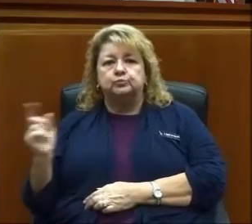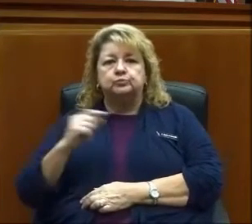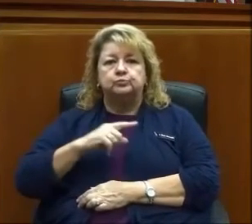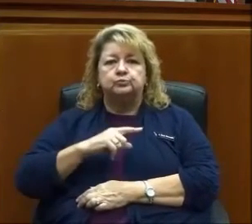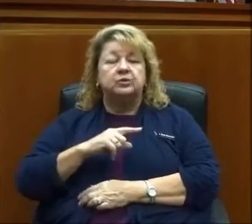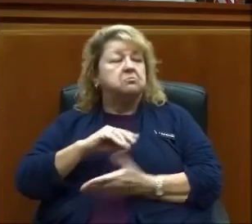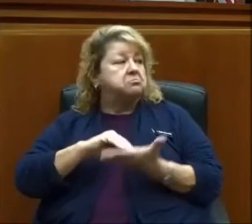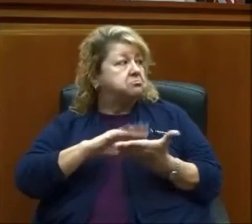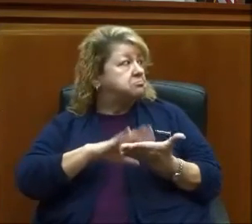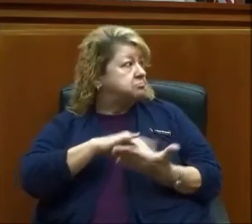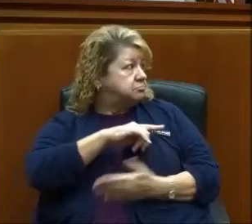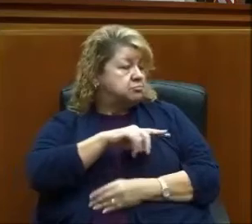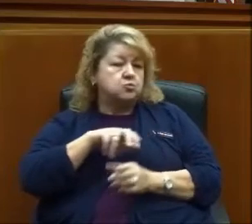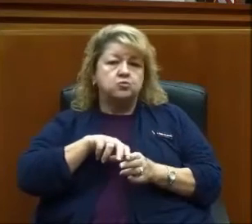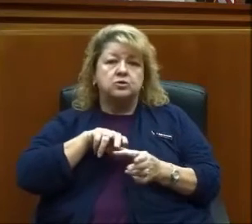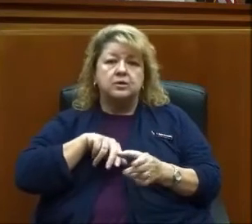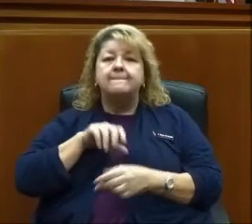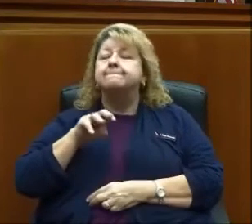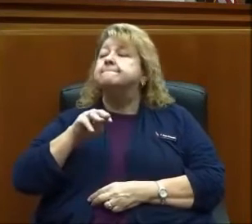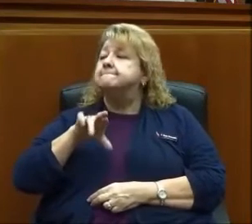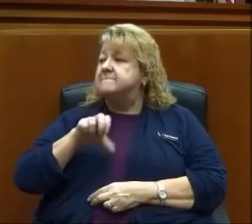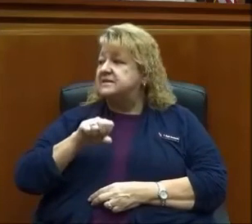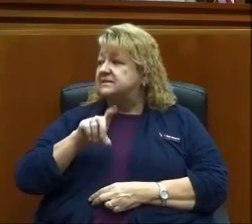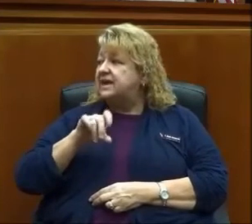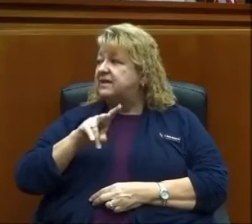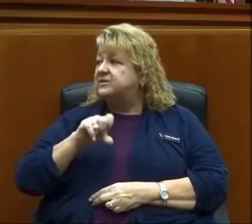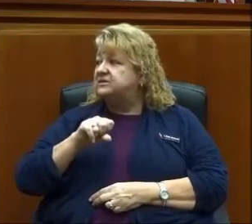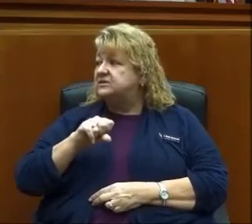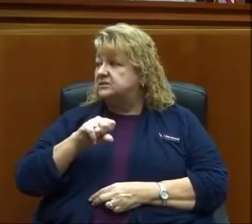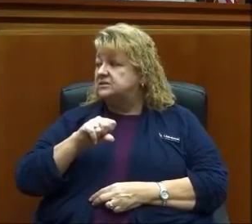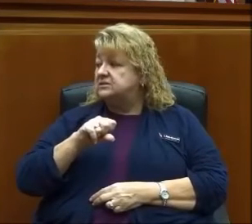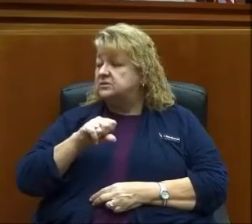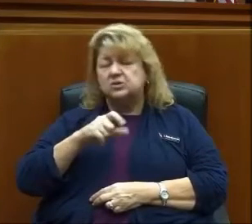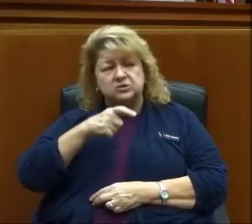note that too? Is that? Ms. Davis?